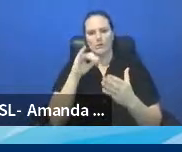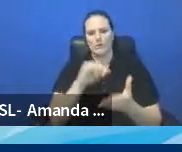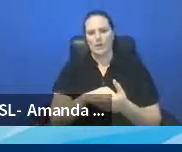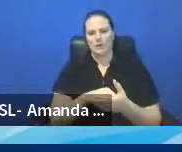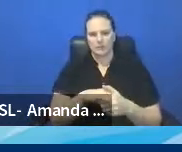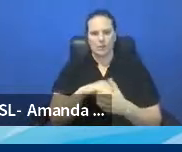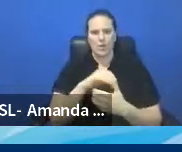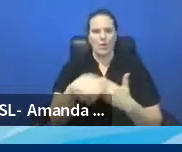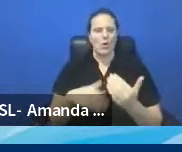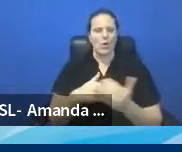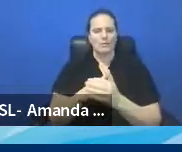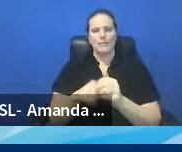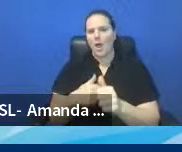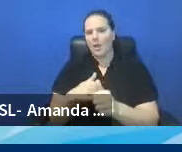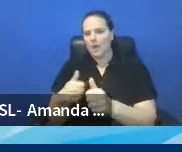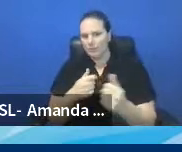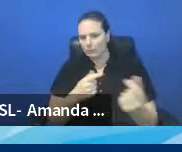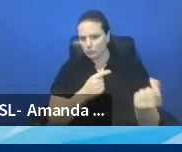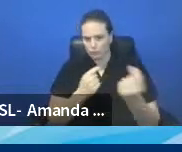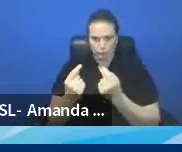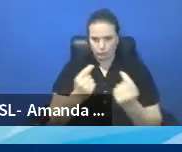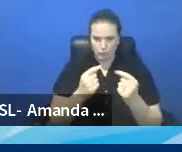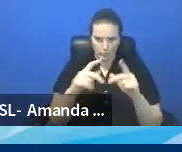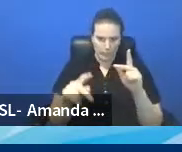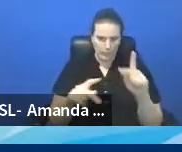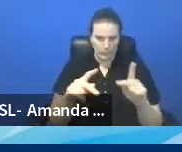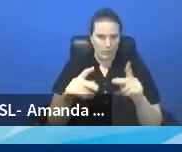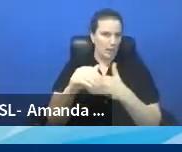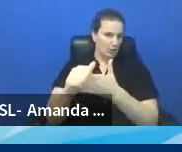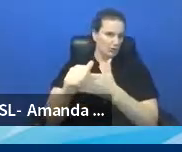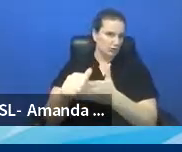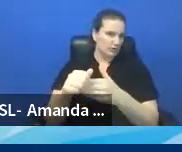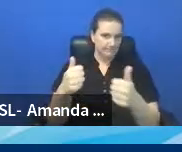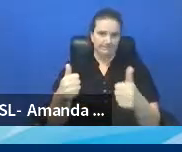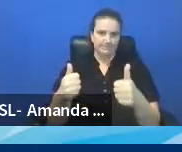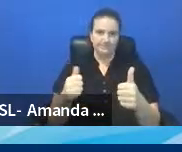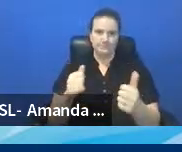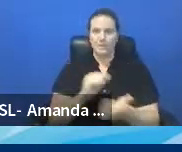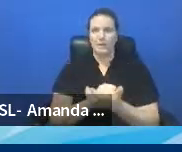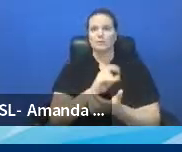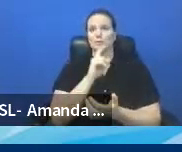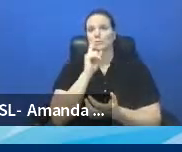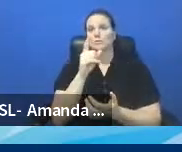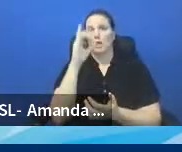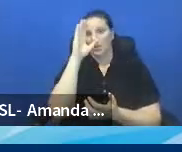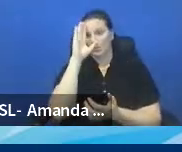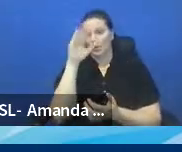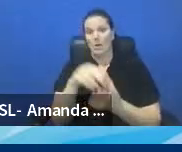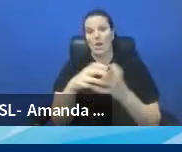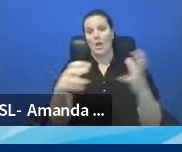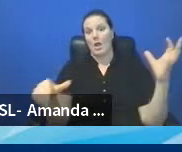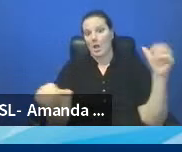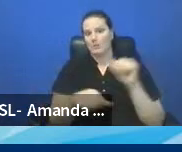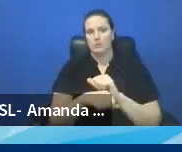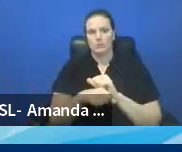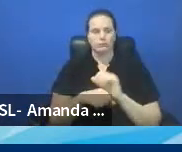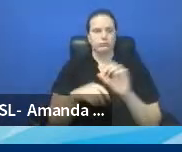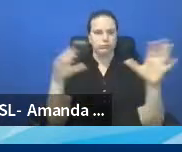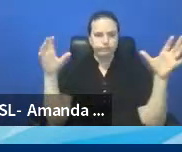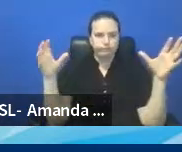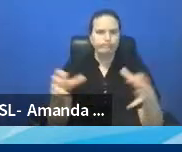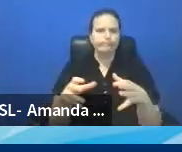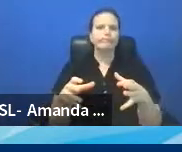all the behind the scenes people and leadership. It truly, I know it takes a ton of work to bring